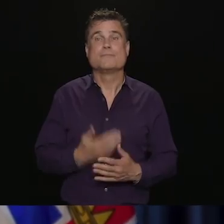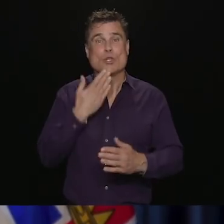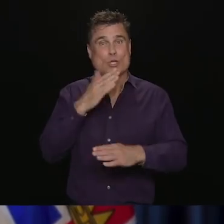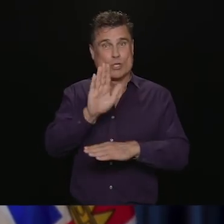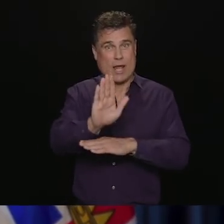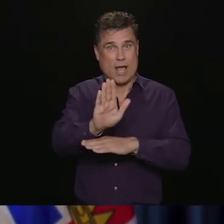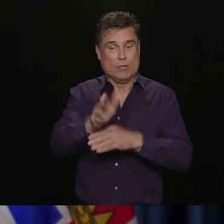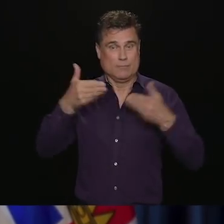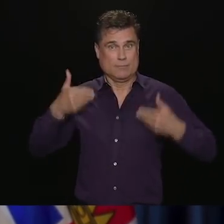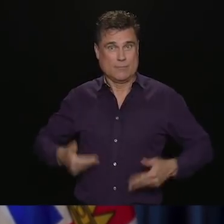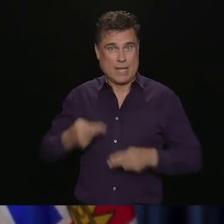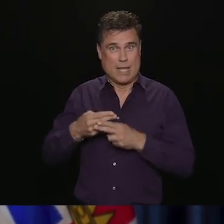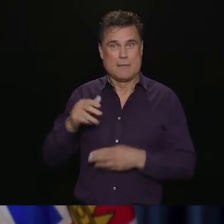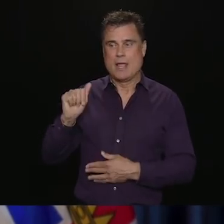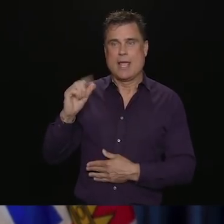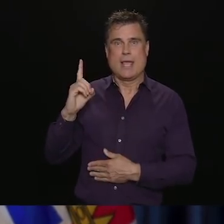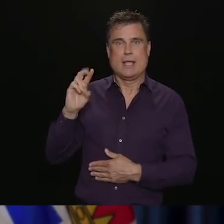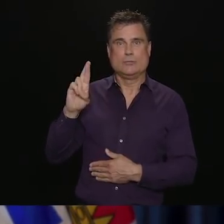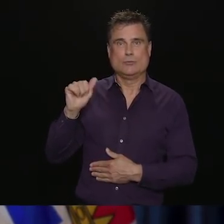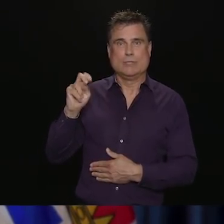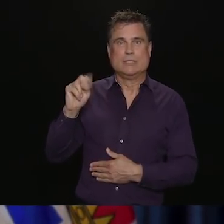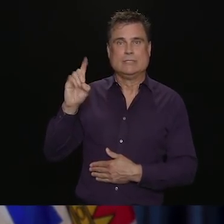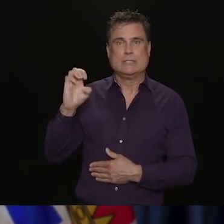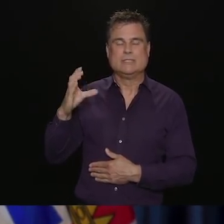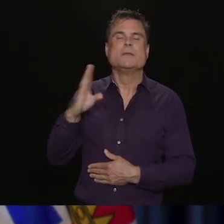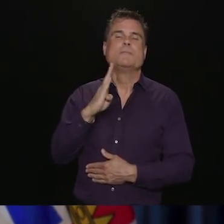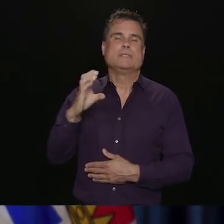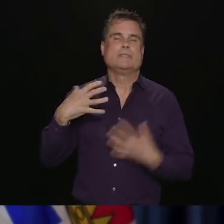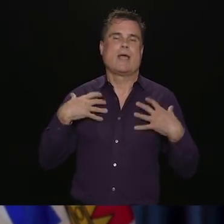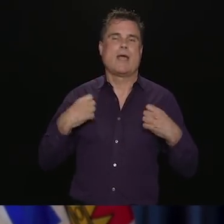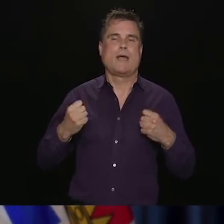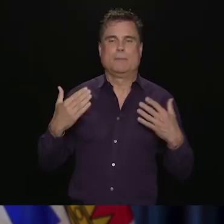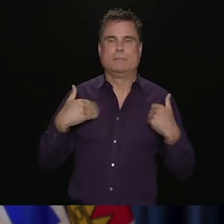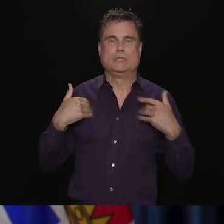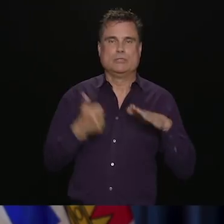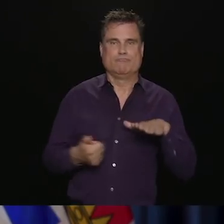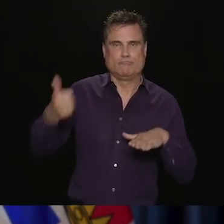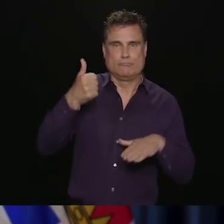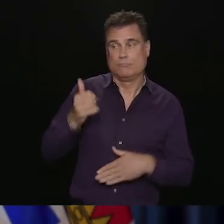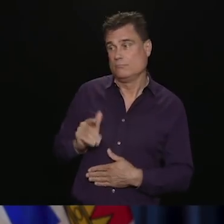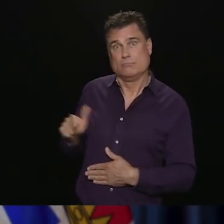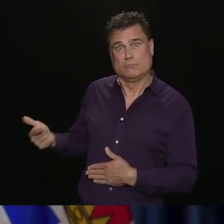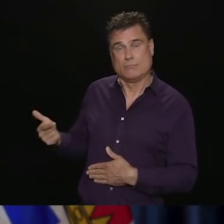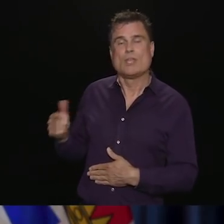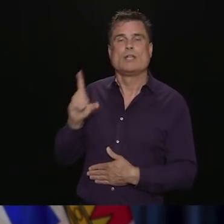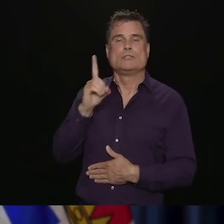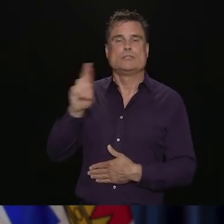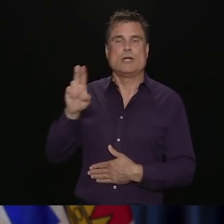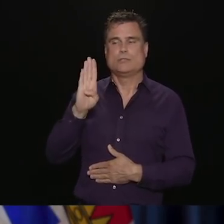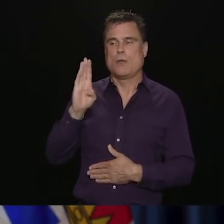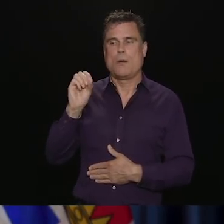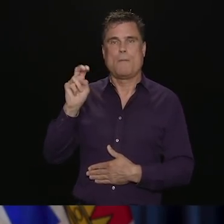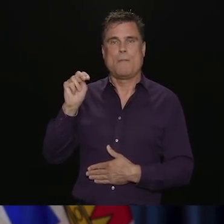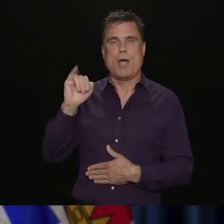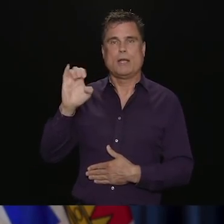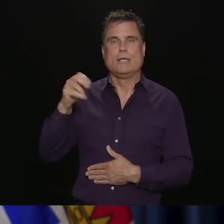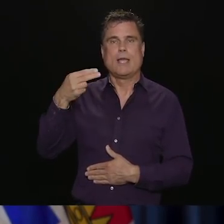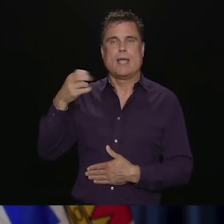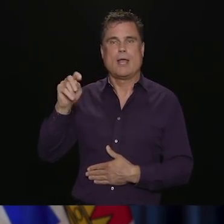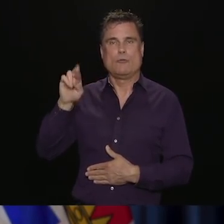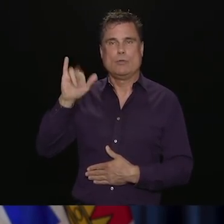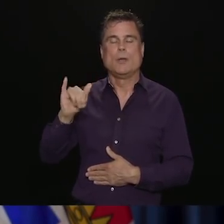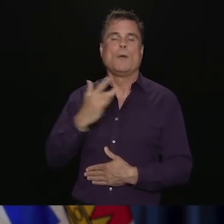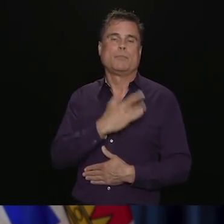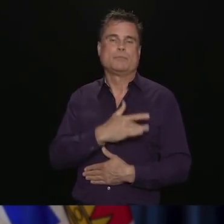Good afternoon. My name is Adrian Dix. I'm BC's Minister of Health. To my right is Dr. Bonnie Henry, BC's Provincial Health Officer. This is our COVID-19 briefing